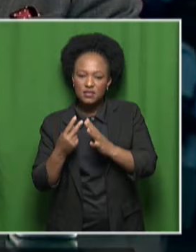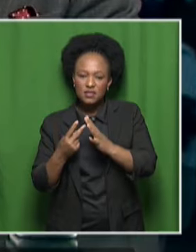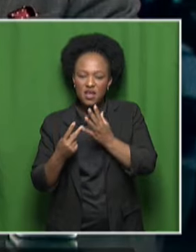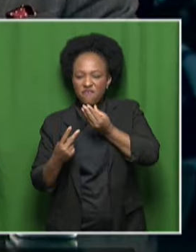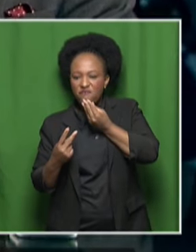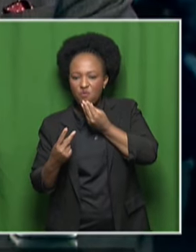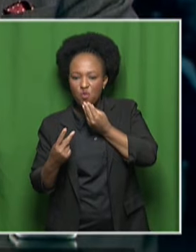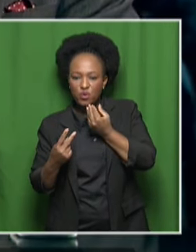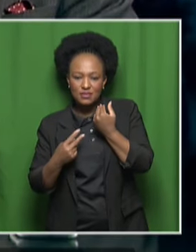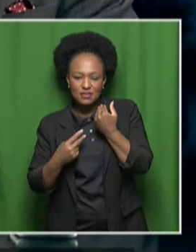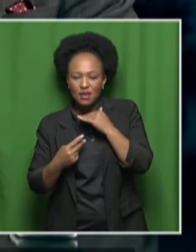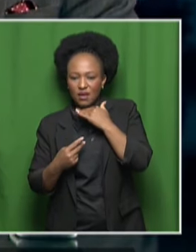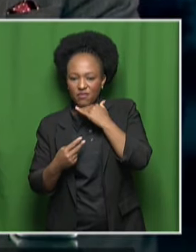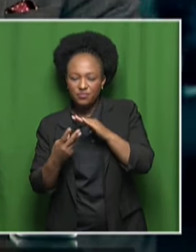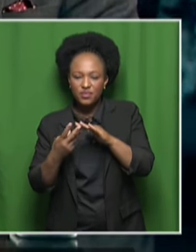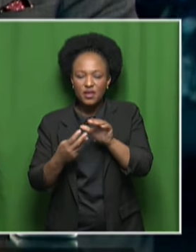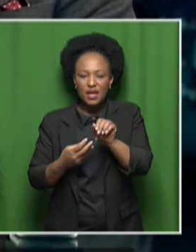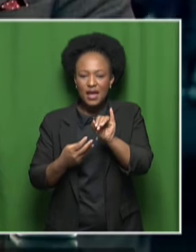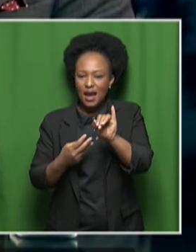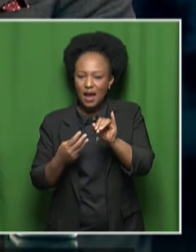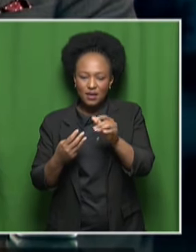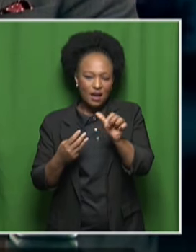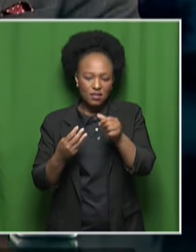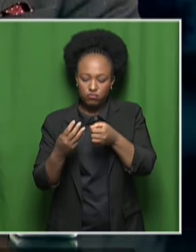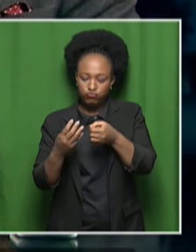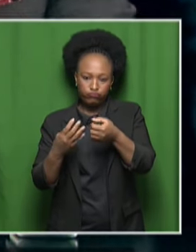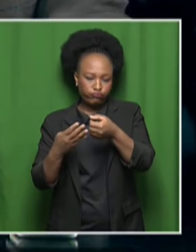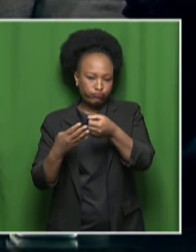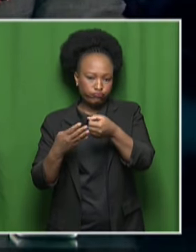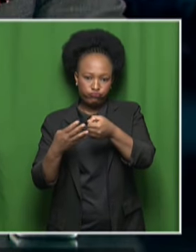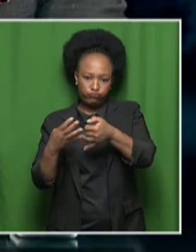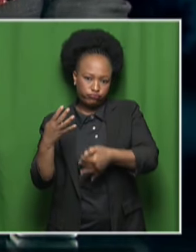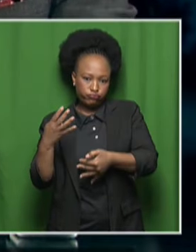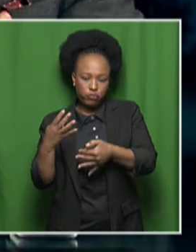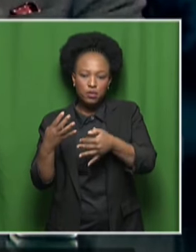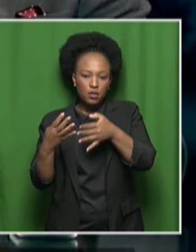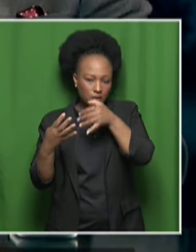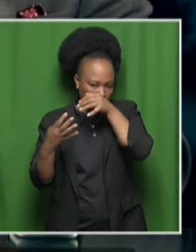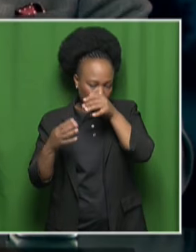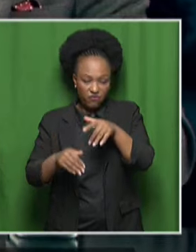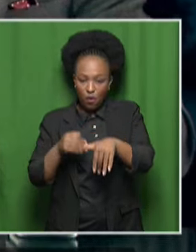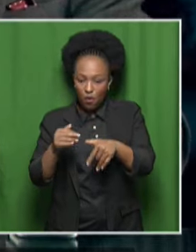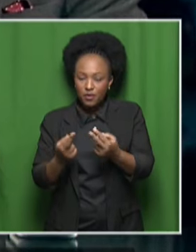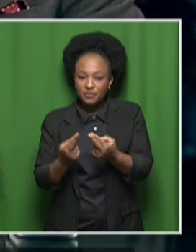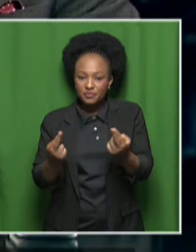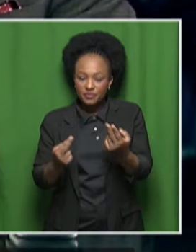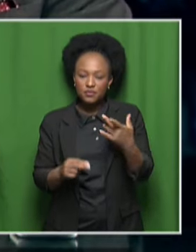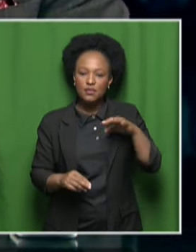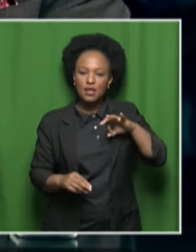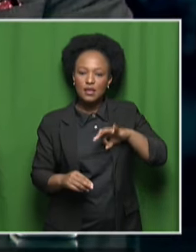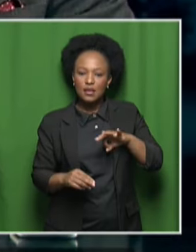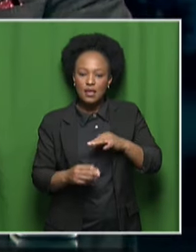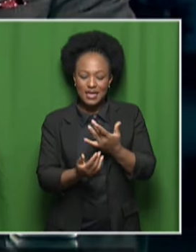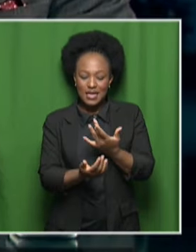artificial intelligence, if you will. The list is long in terms of what this critical minerals and beneficiation and the